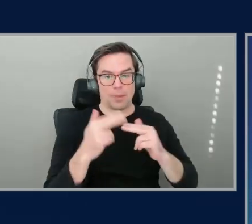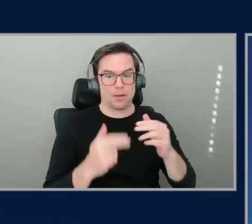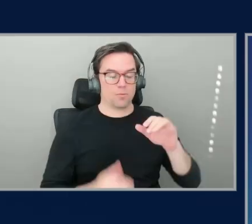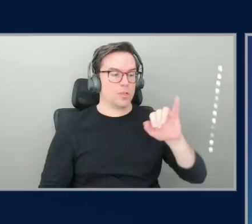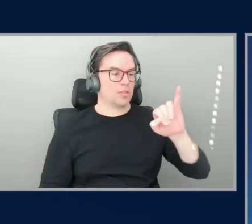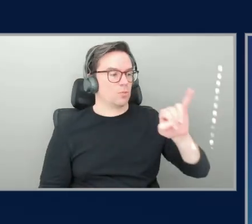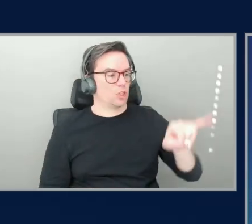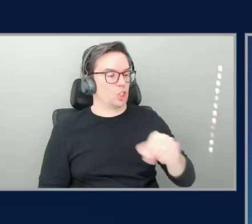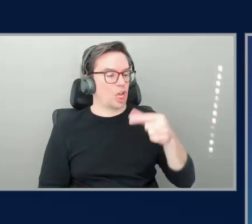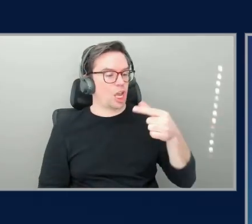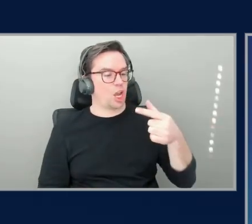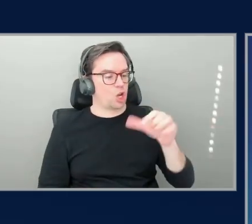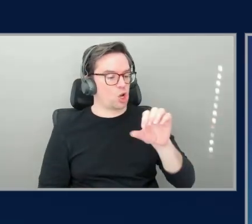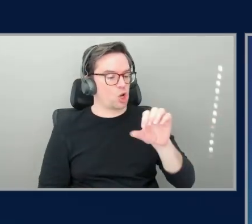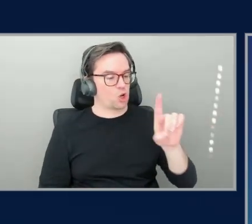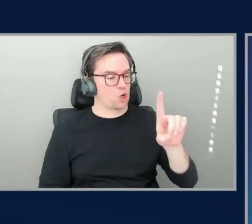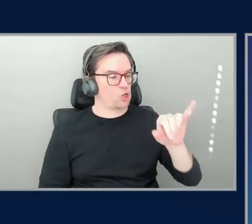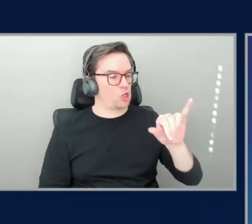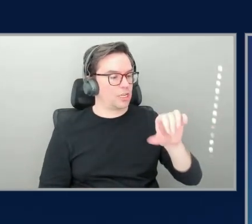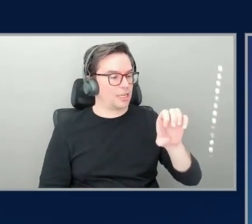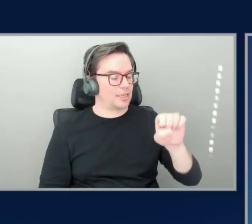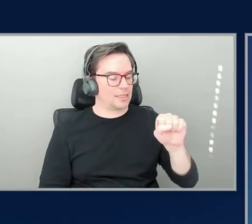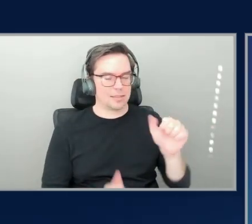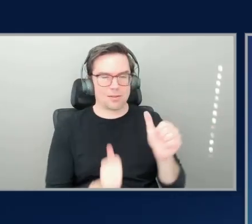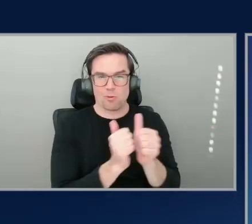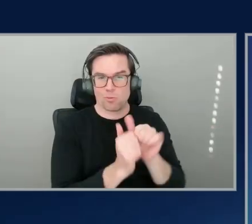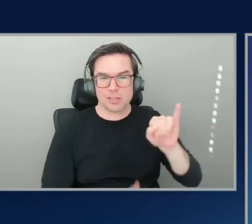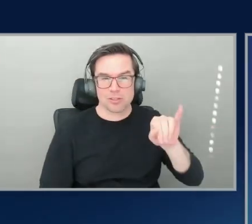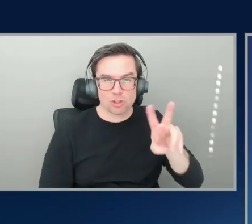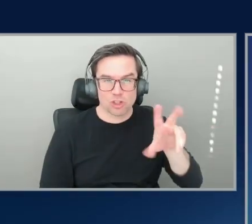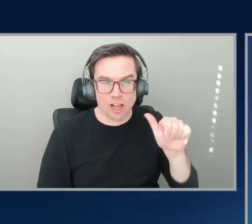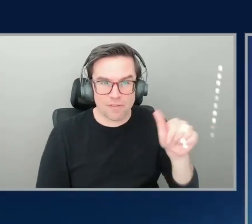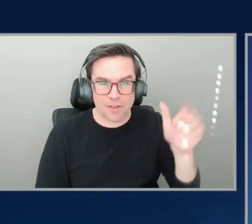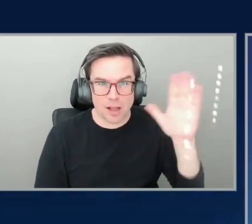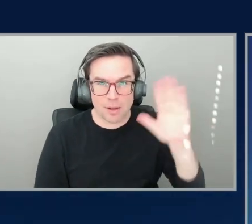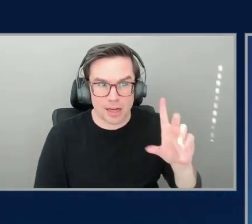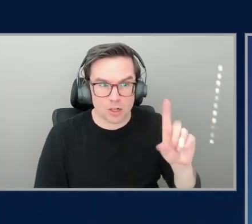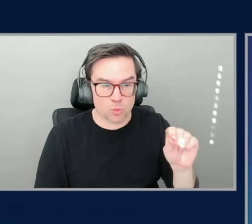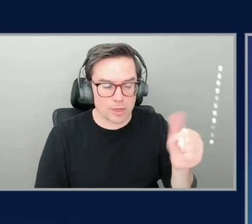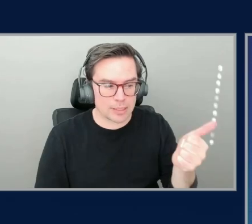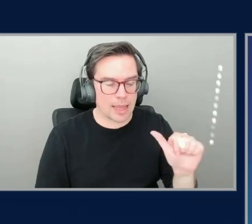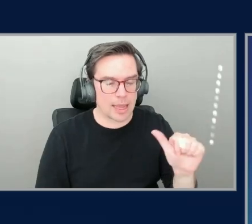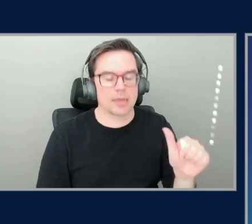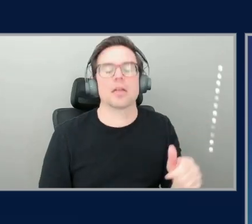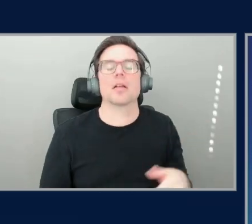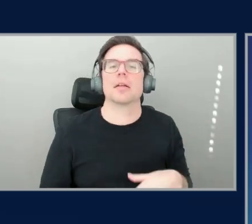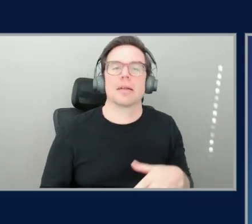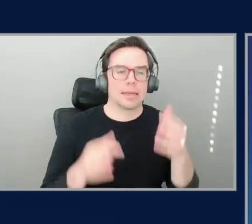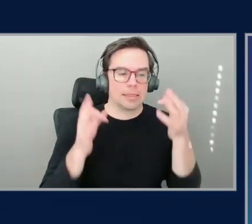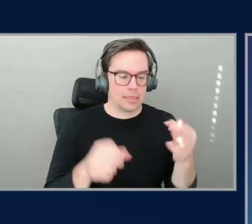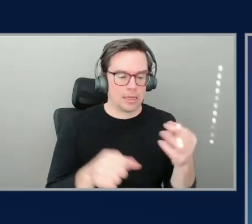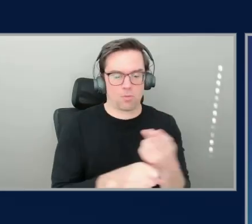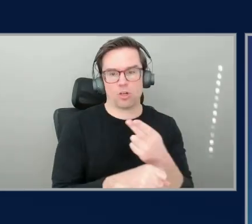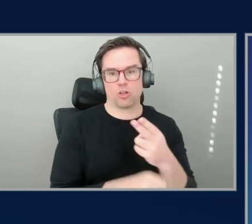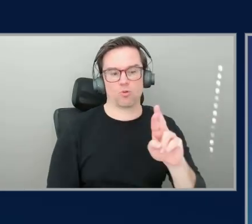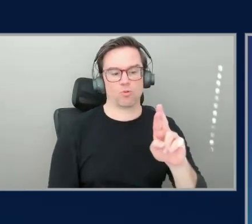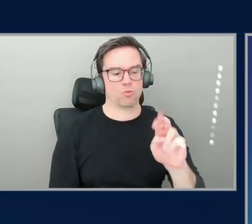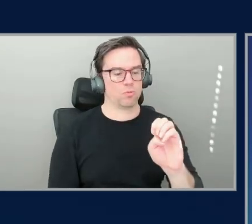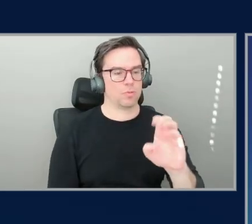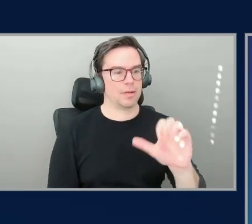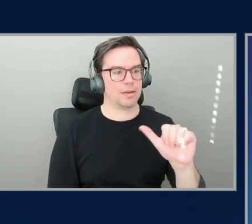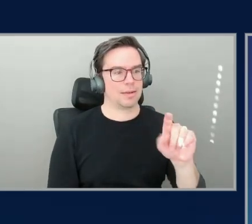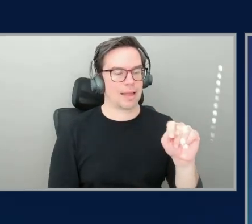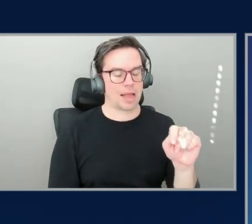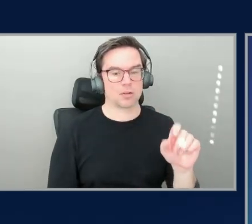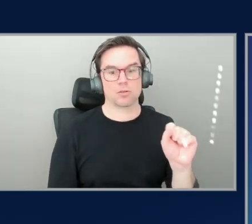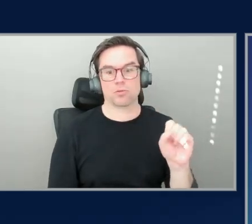I think. So, yeah. Been a while, so I decided I want to use React, and I know nothing. So I just basically started hitting up the LLMs and have the conversation like, okay, what's